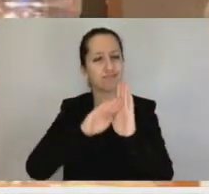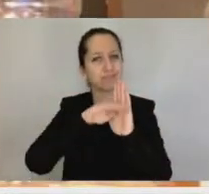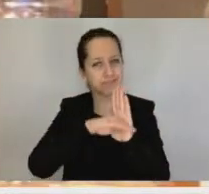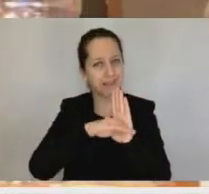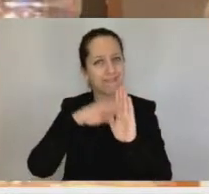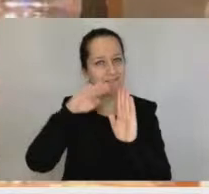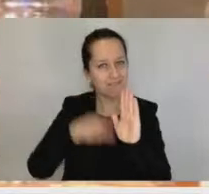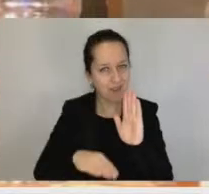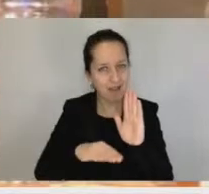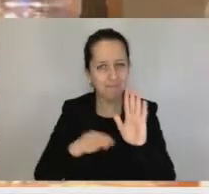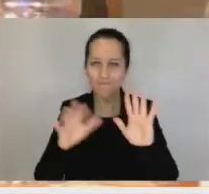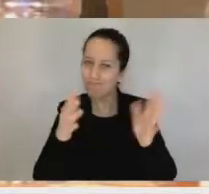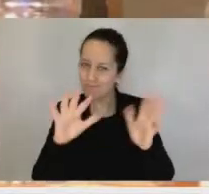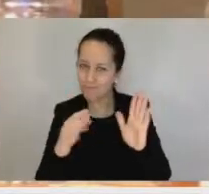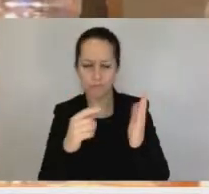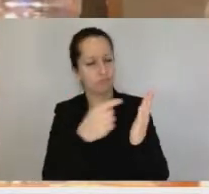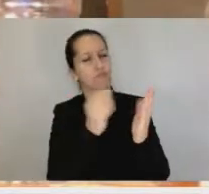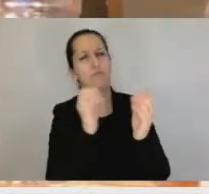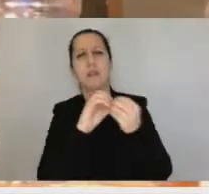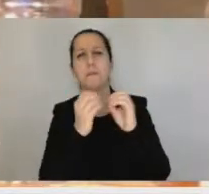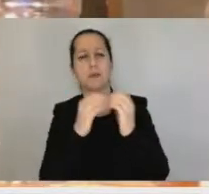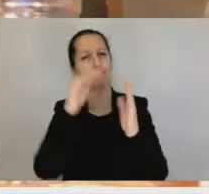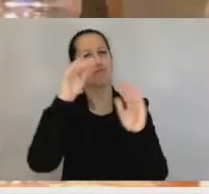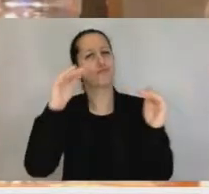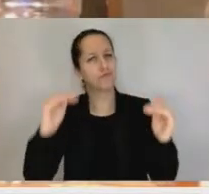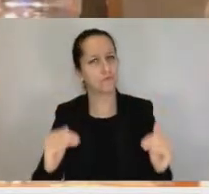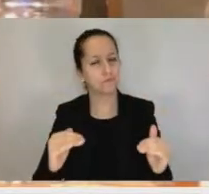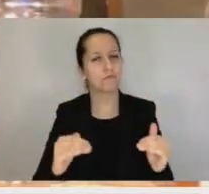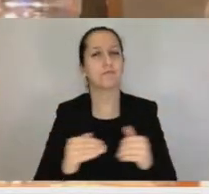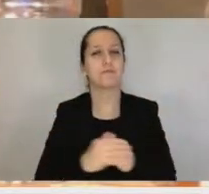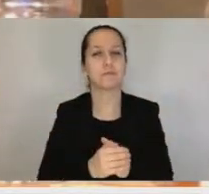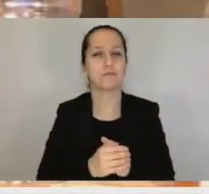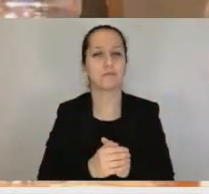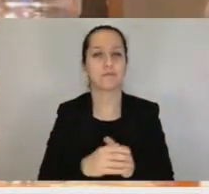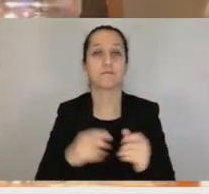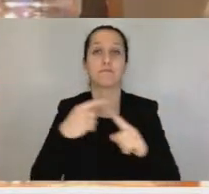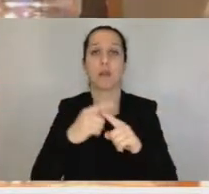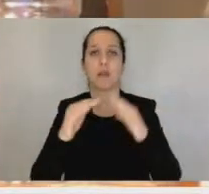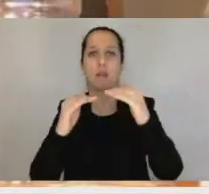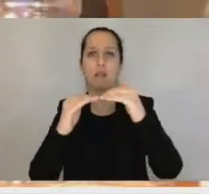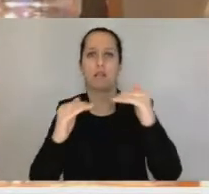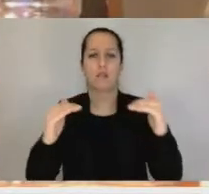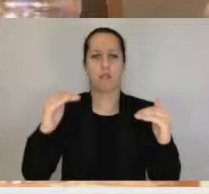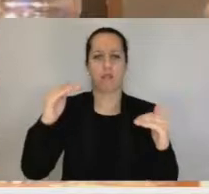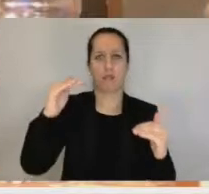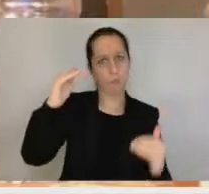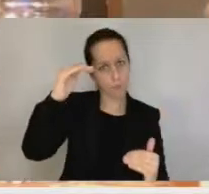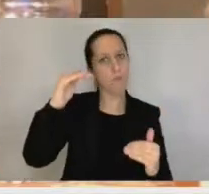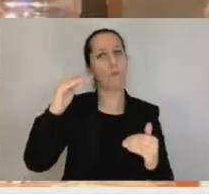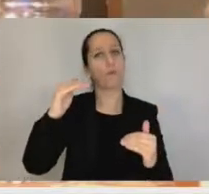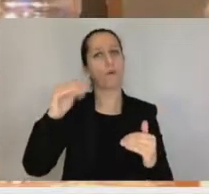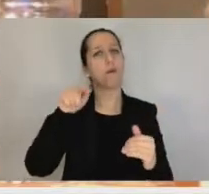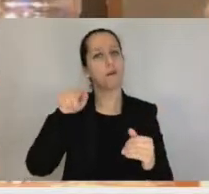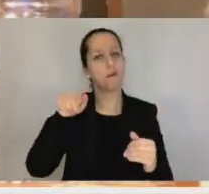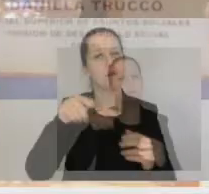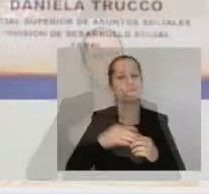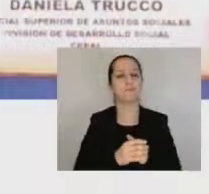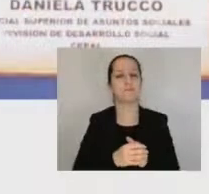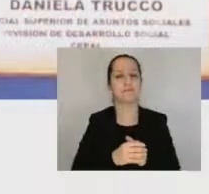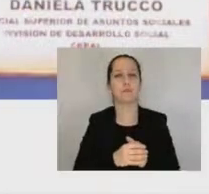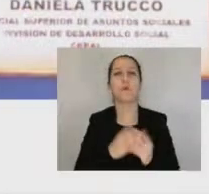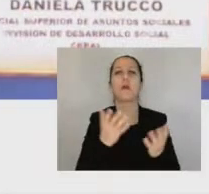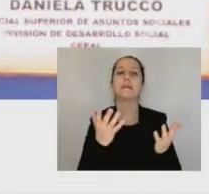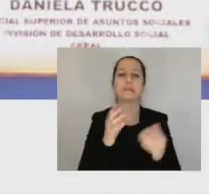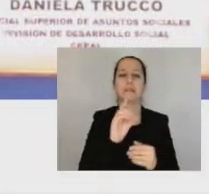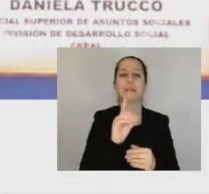as obtained in these tests. And we also see an increase in the gap